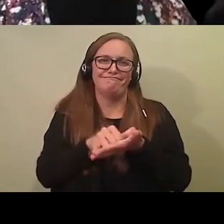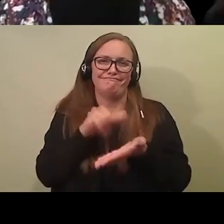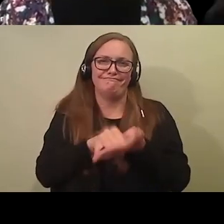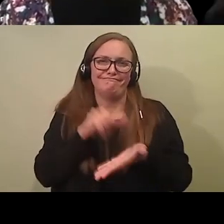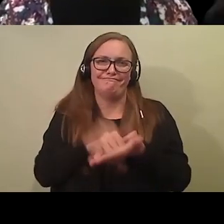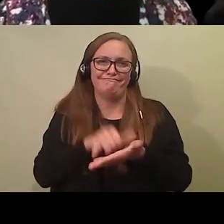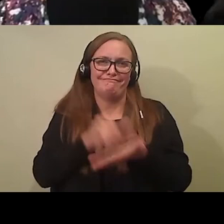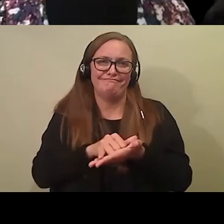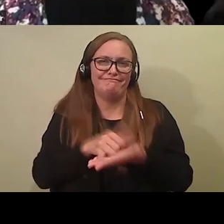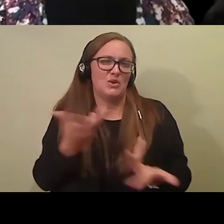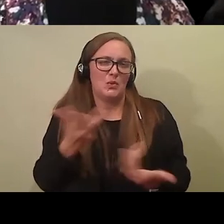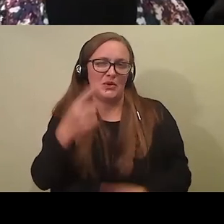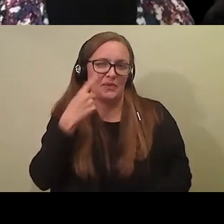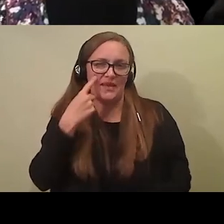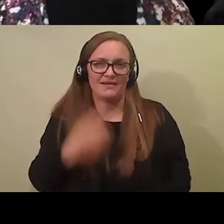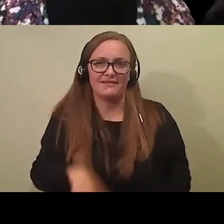will never attain?